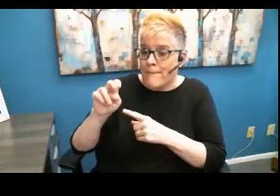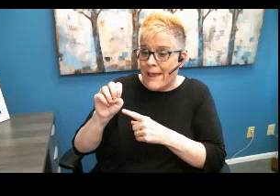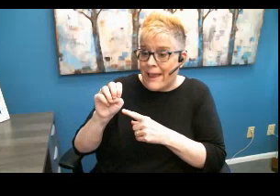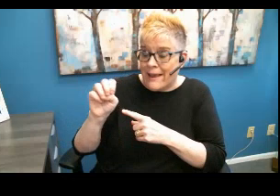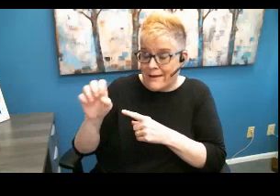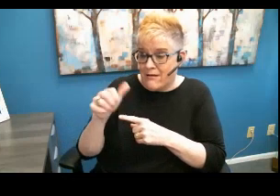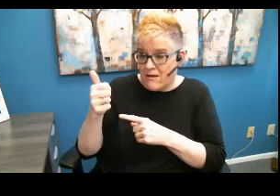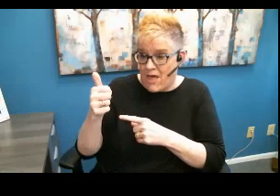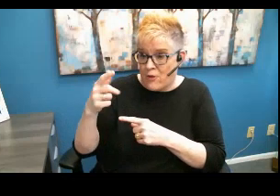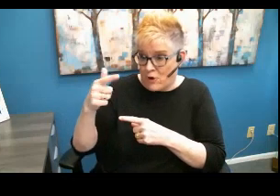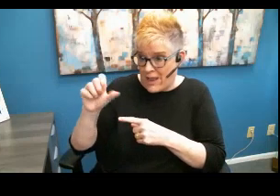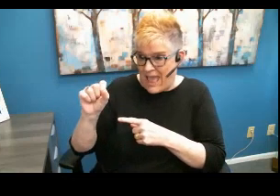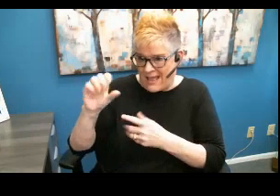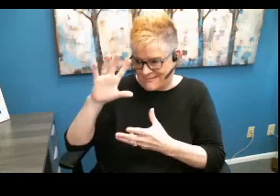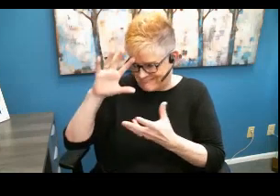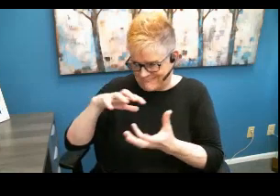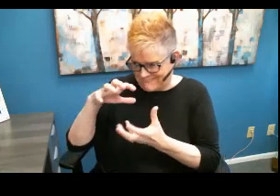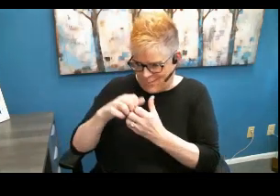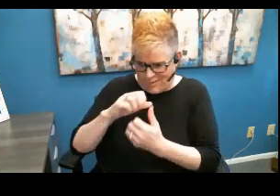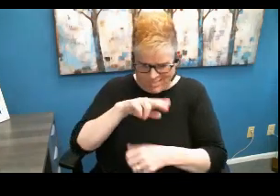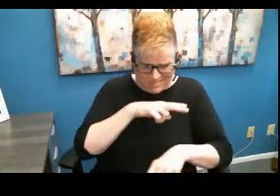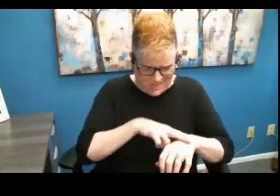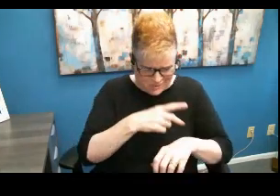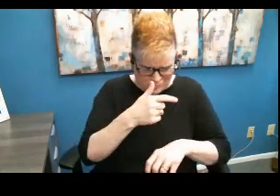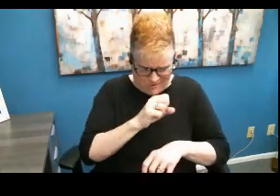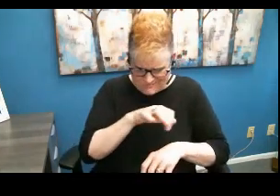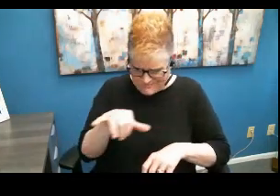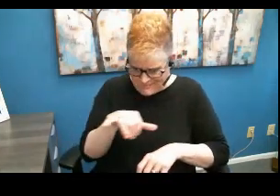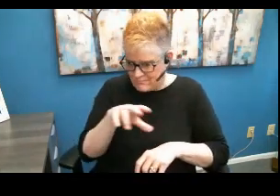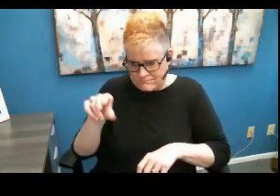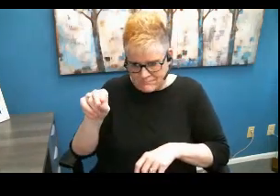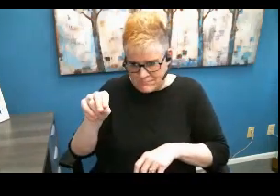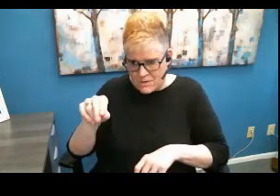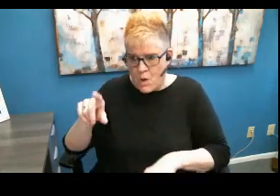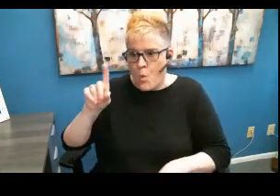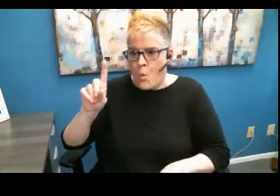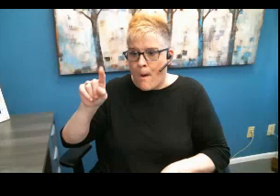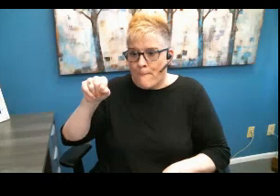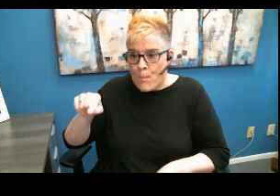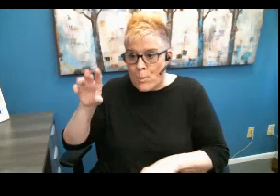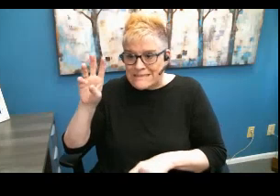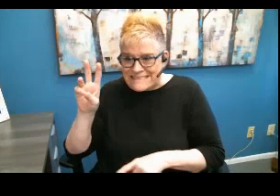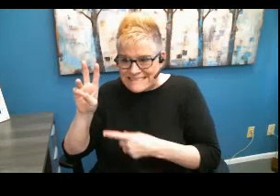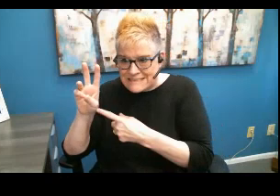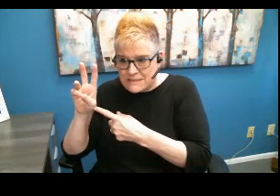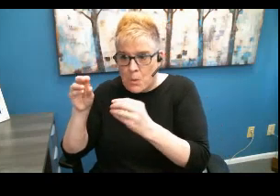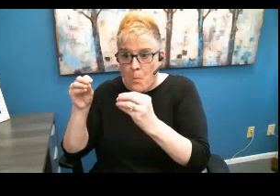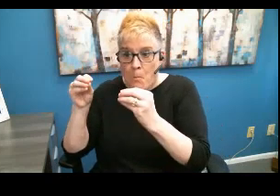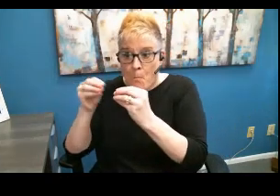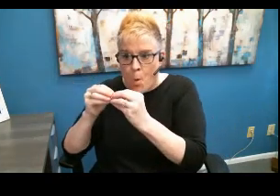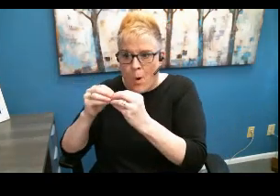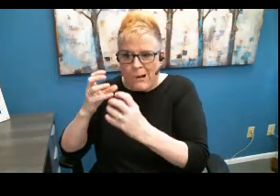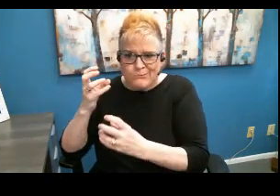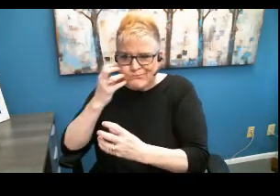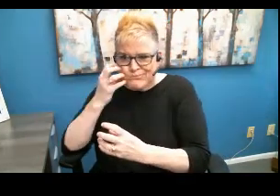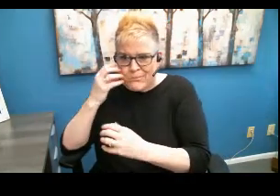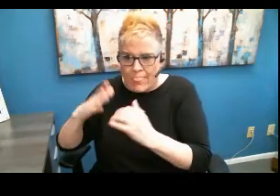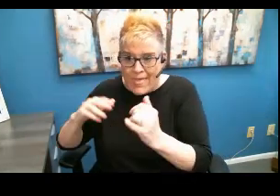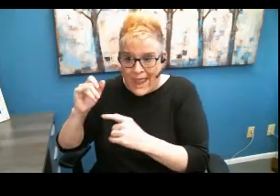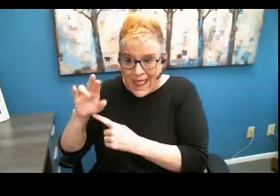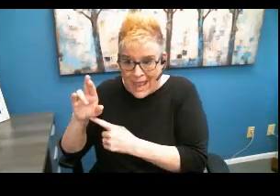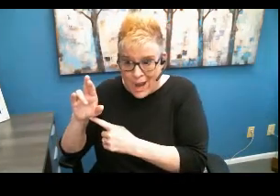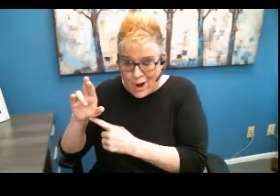that's oftentimes confused with natural gas, has a specific gravity of 1.6, which means it's more dense than air. So why I say